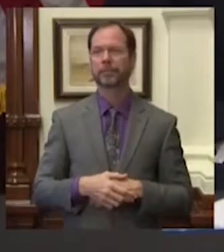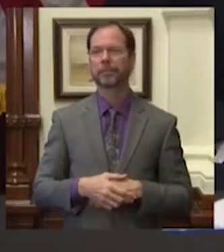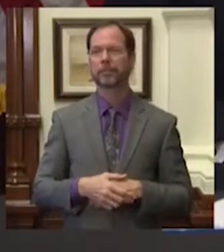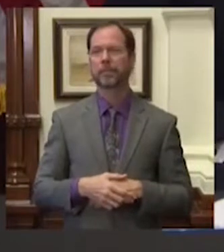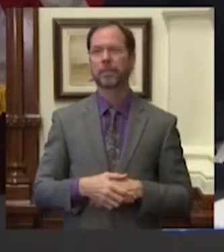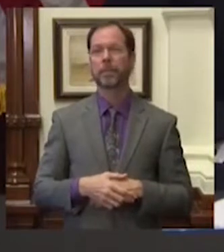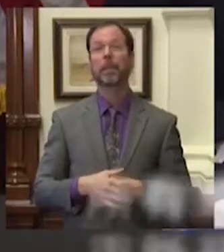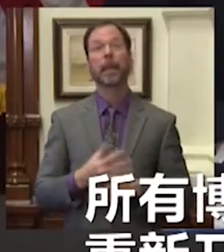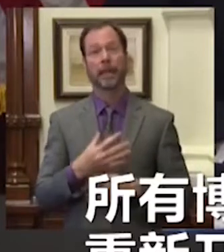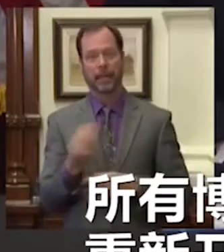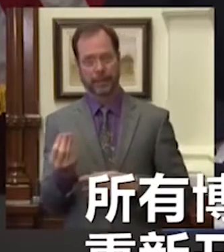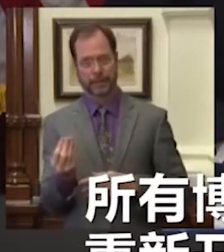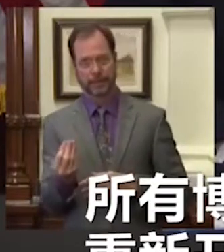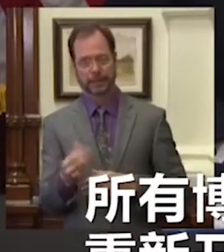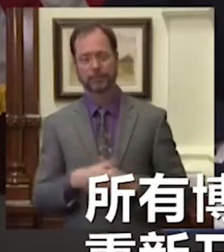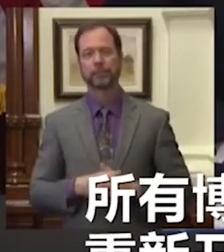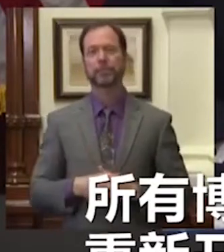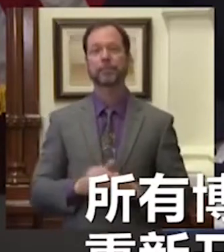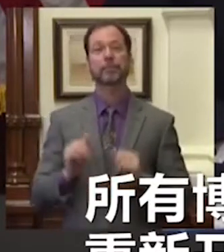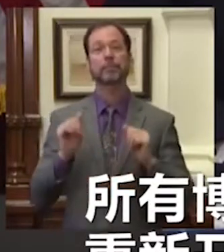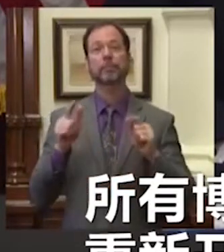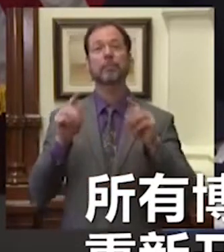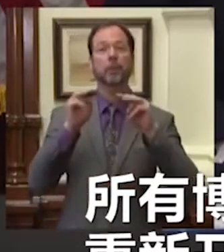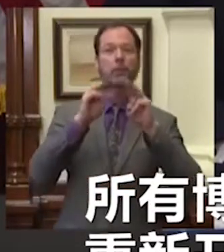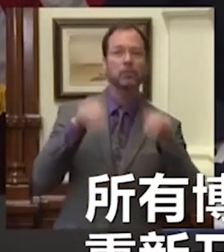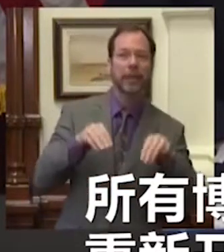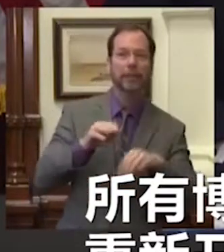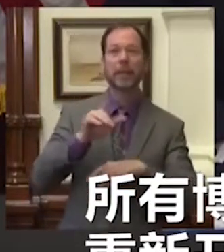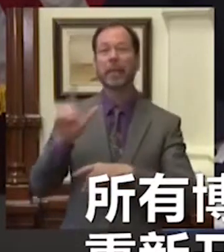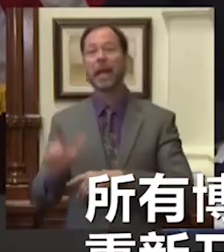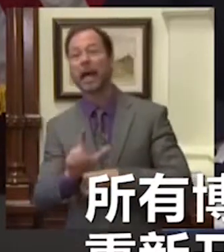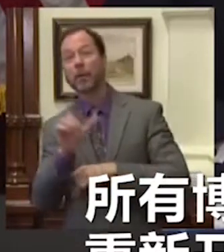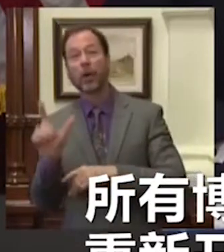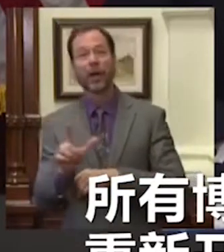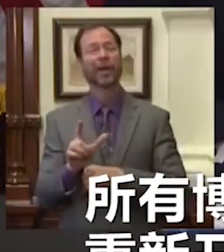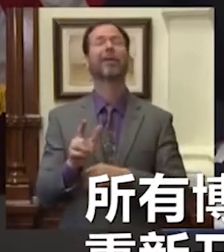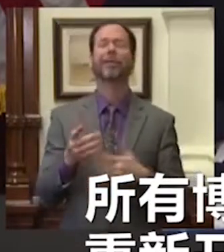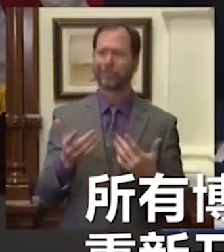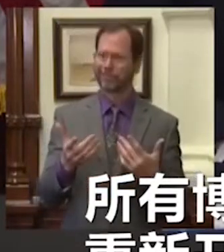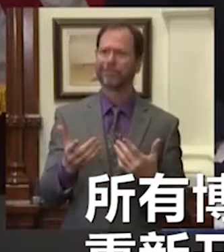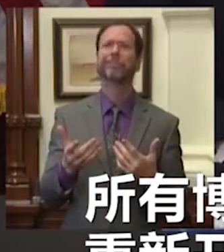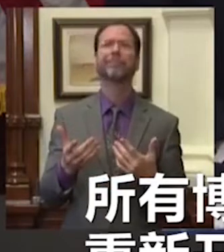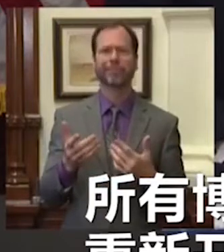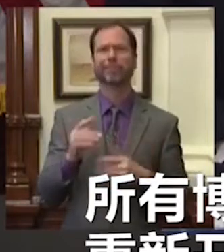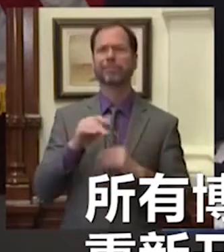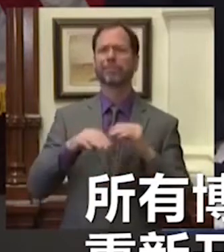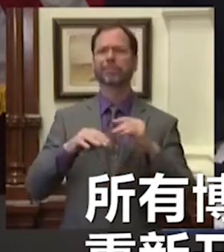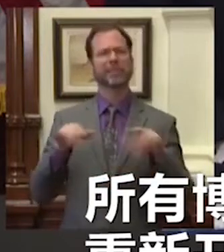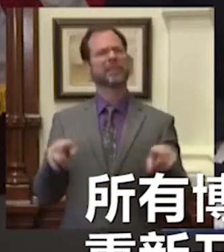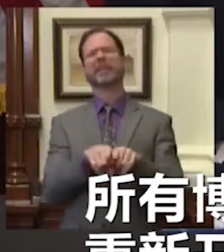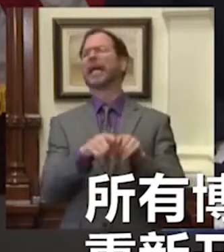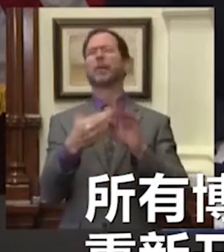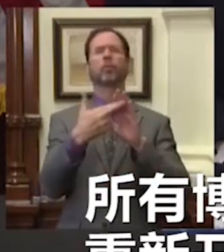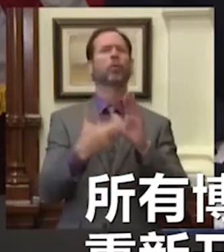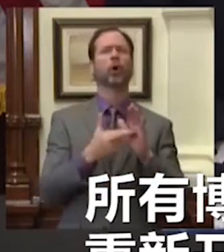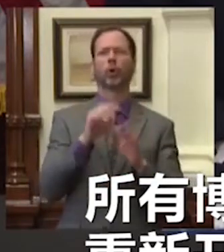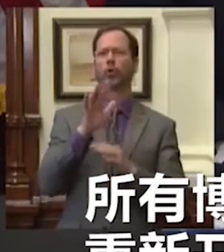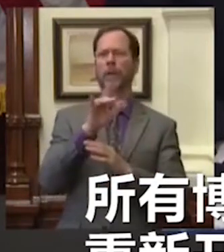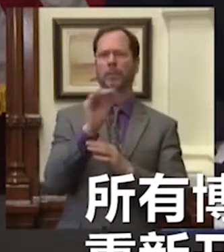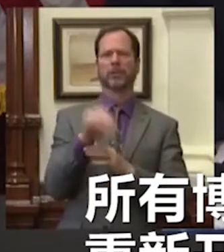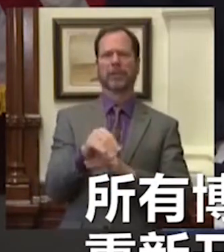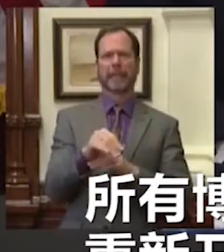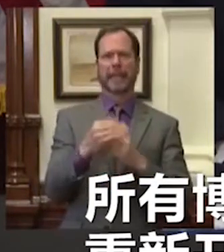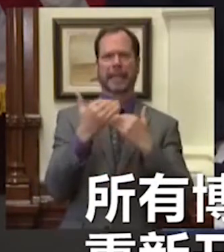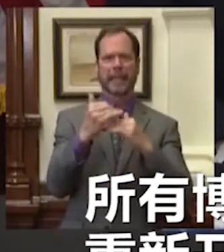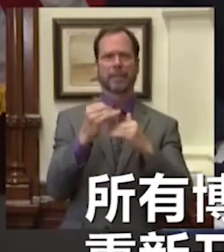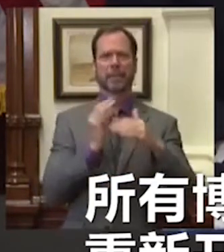Additionally, all museums and libraries can open under the same 25% capacity.